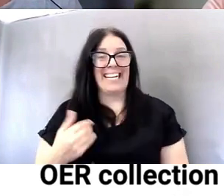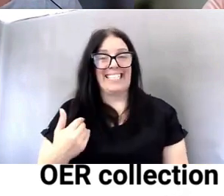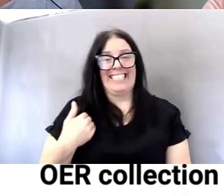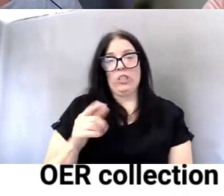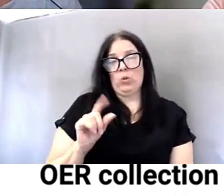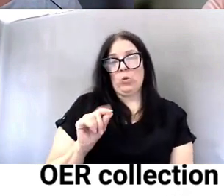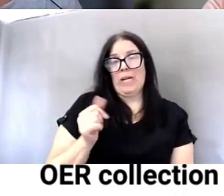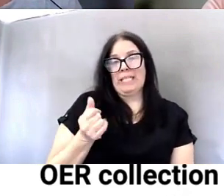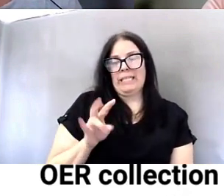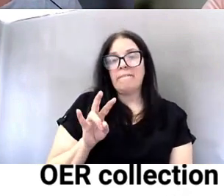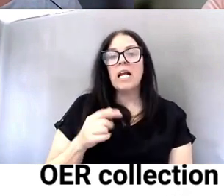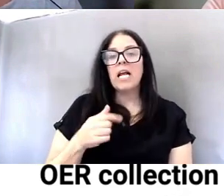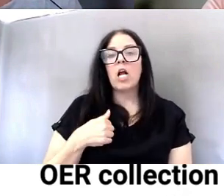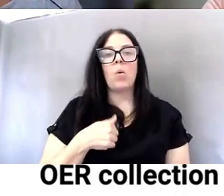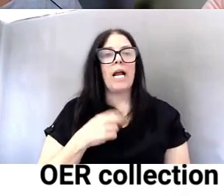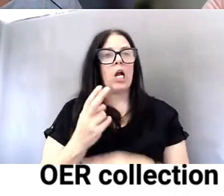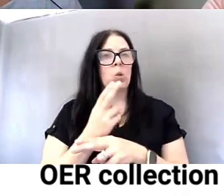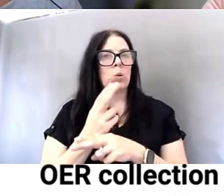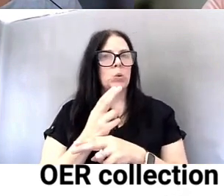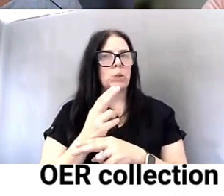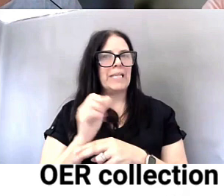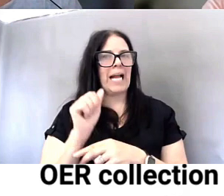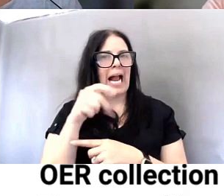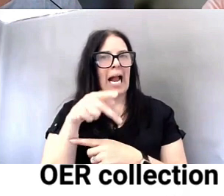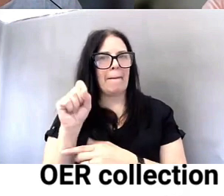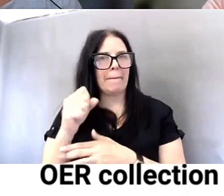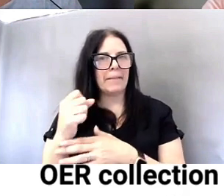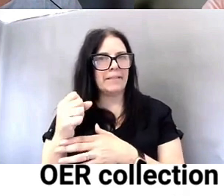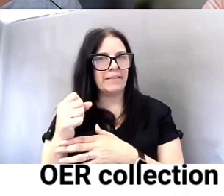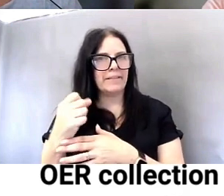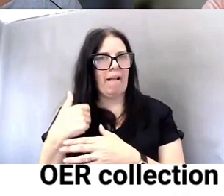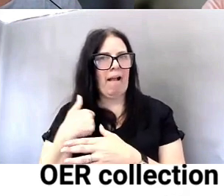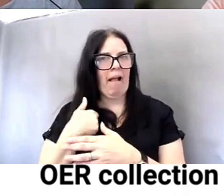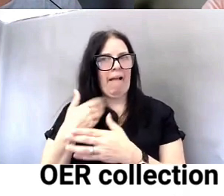collection of apps. So this collection is